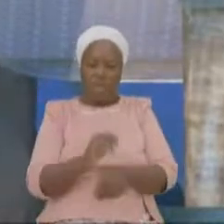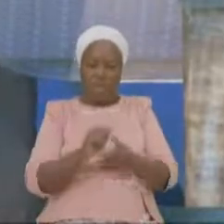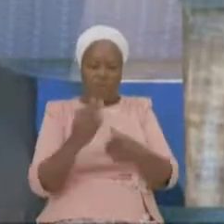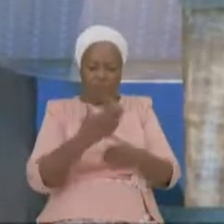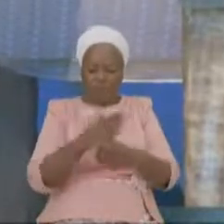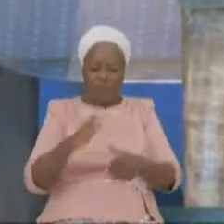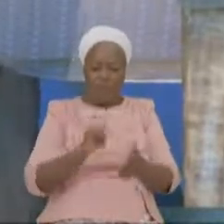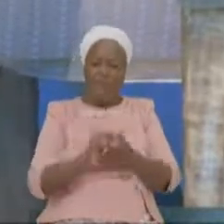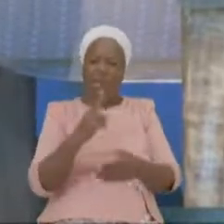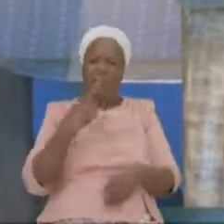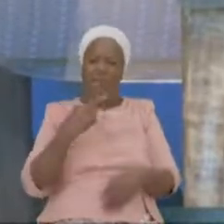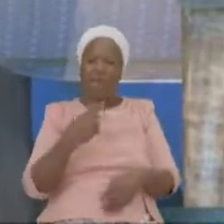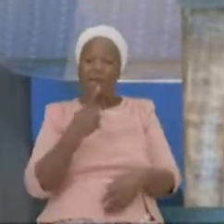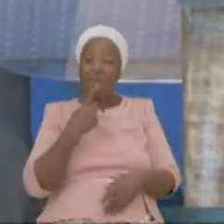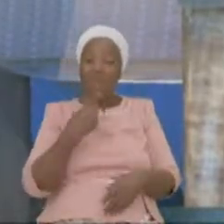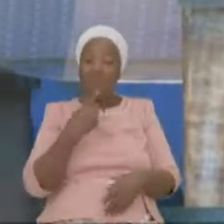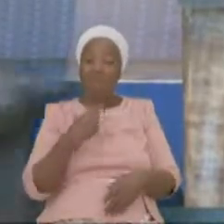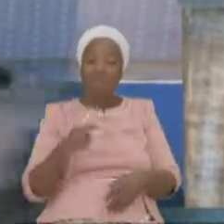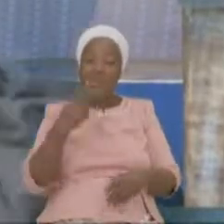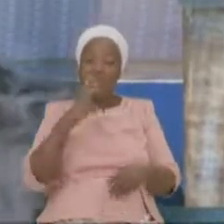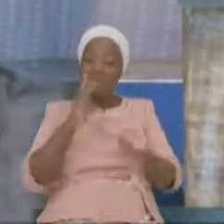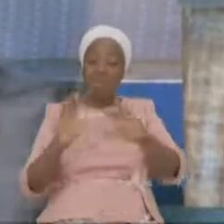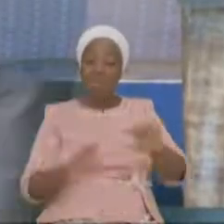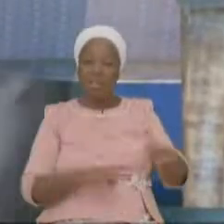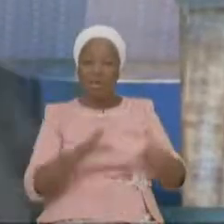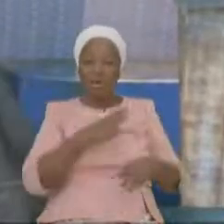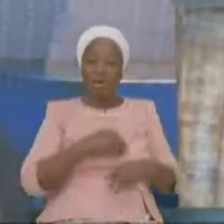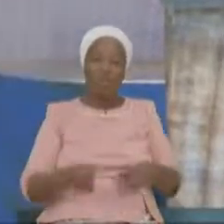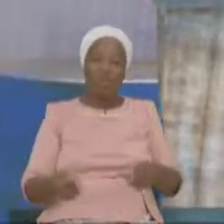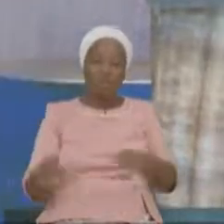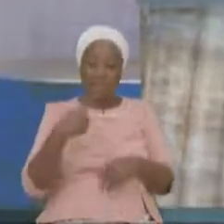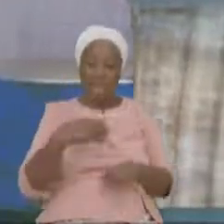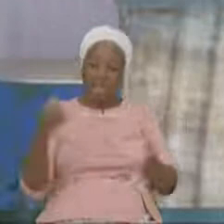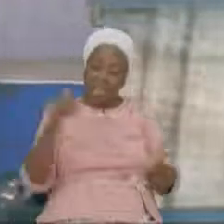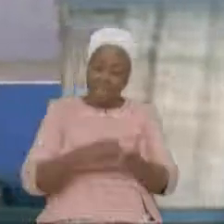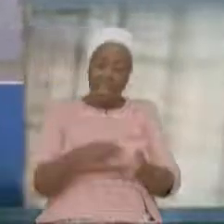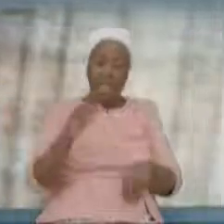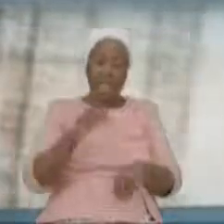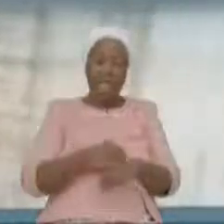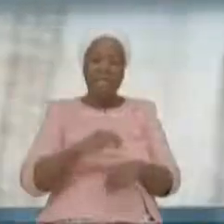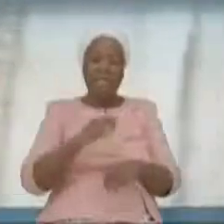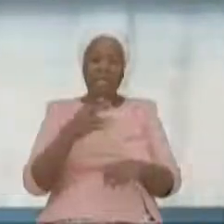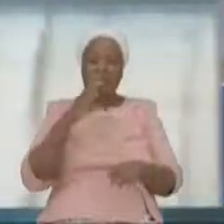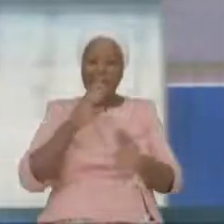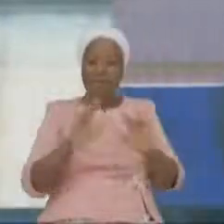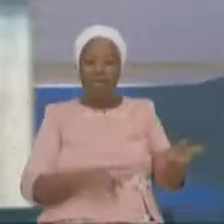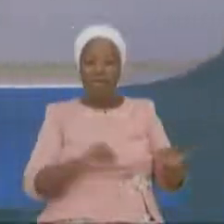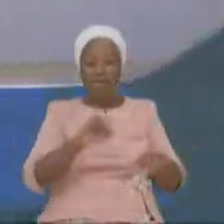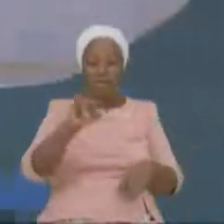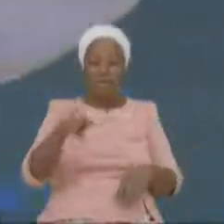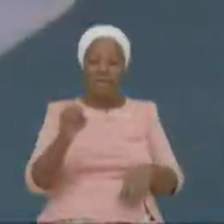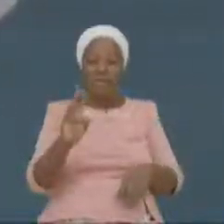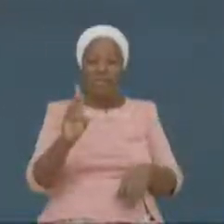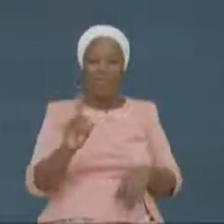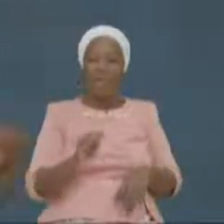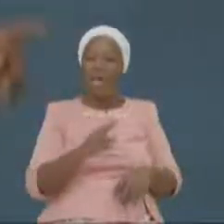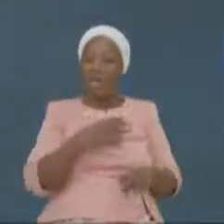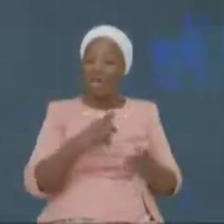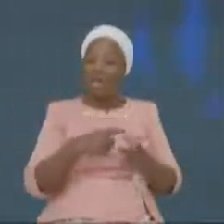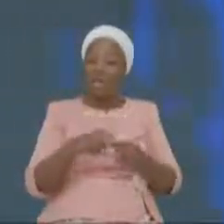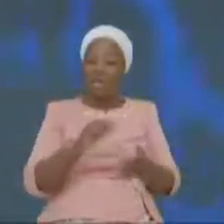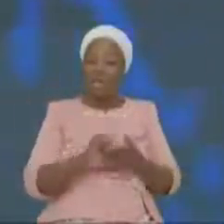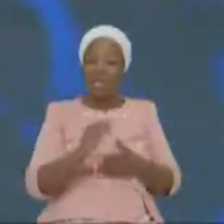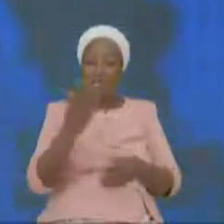Sea was repeated at River Jordan. Mighty works, that's how they went around Jericho, and